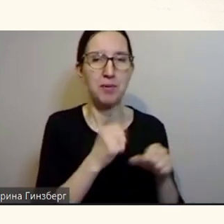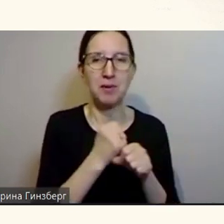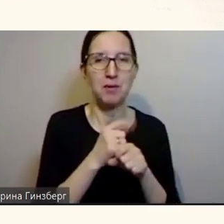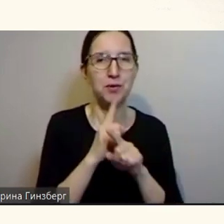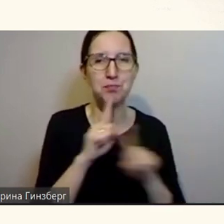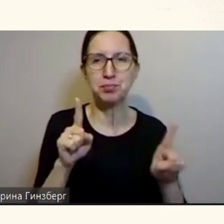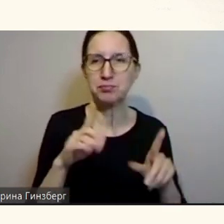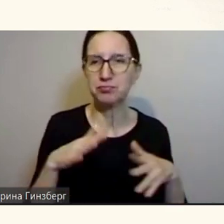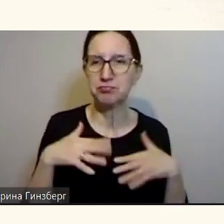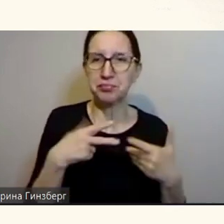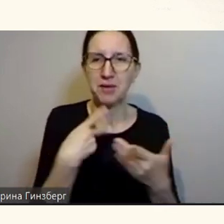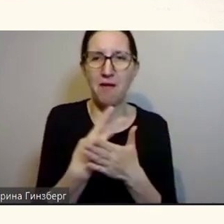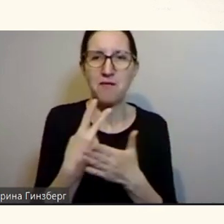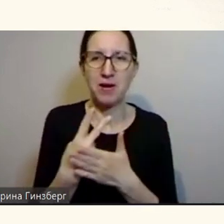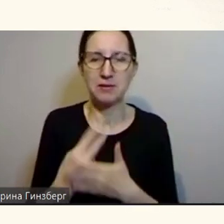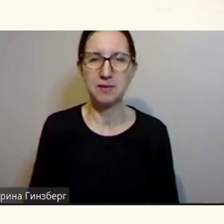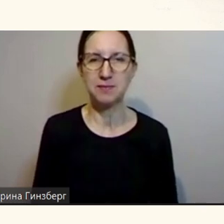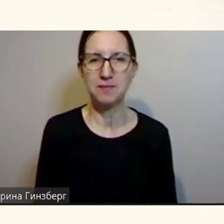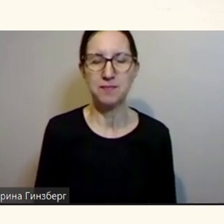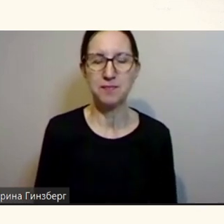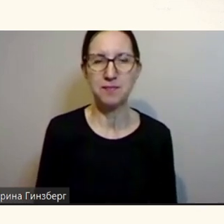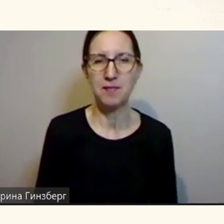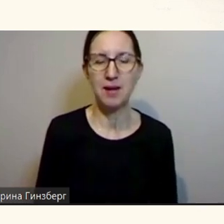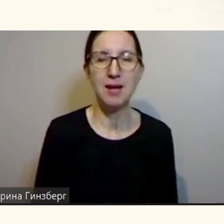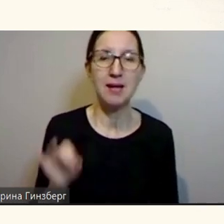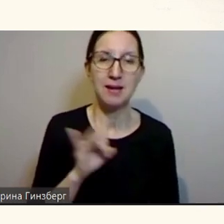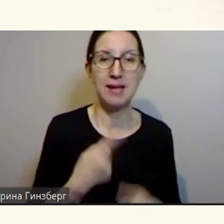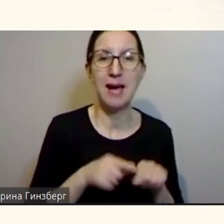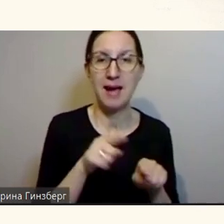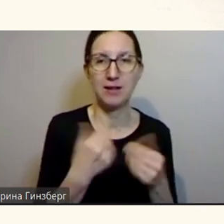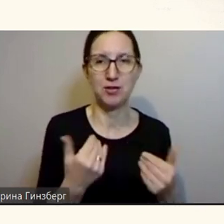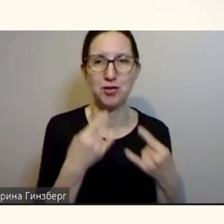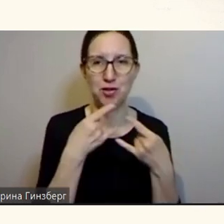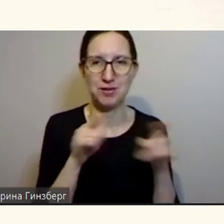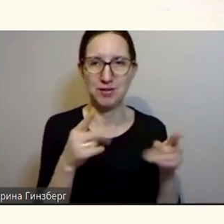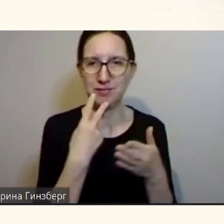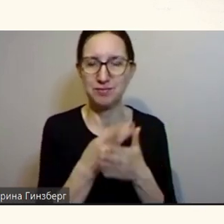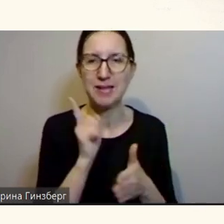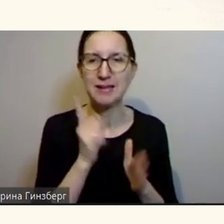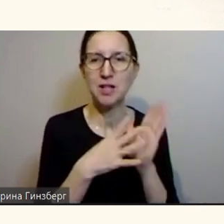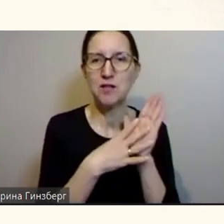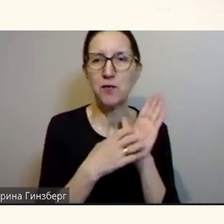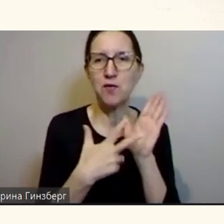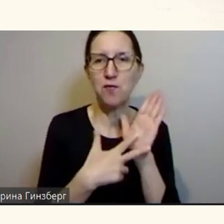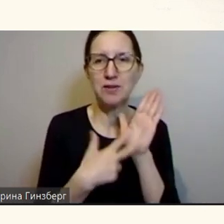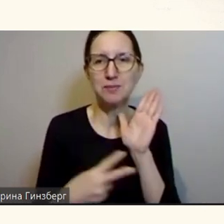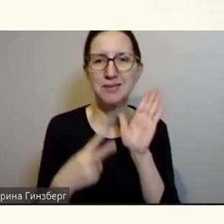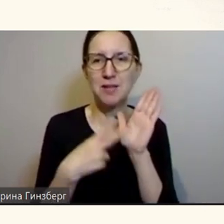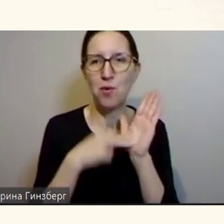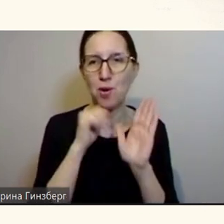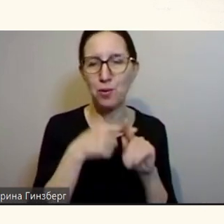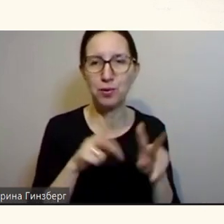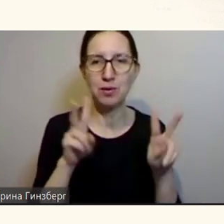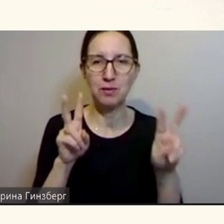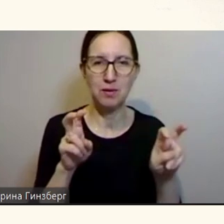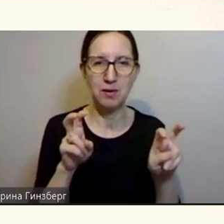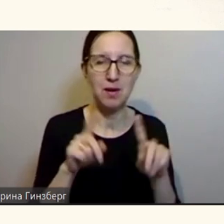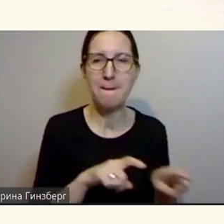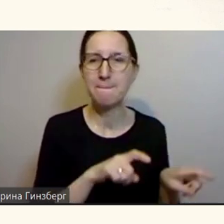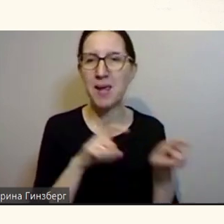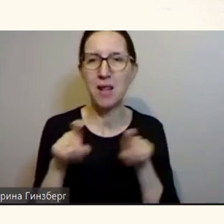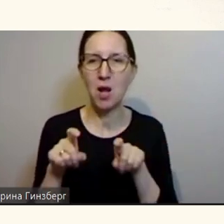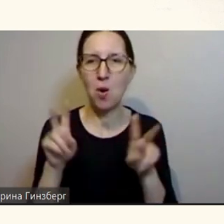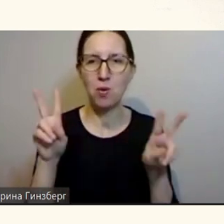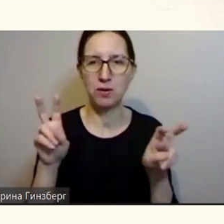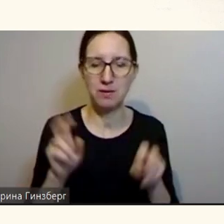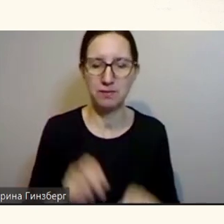It's from 1987. It was premiered at MoMA in New York. And it uses, to play